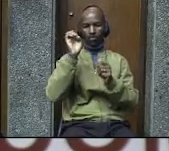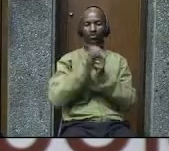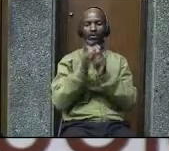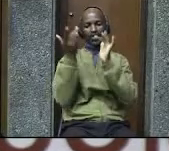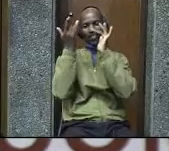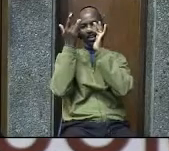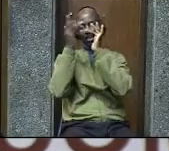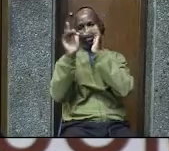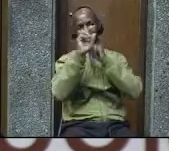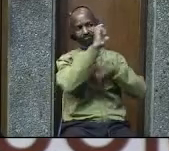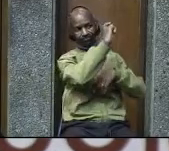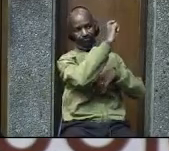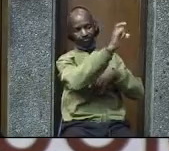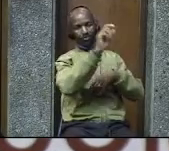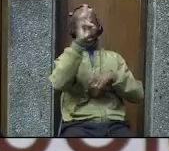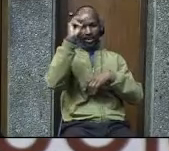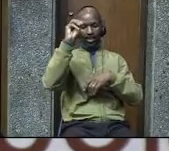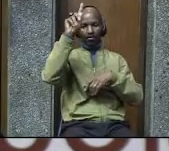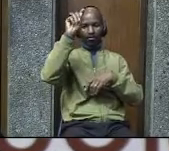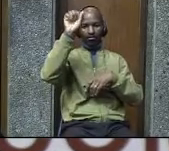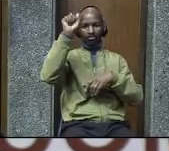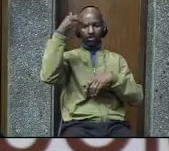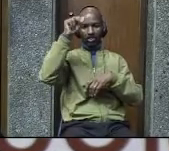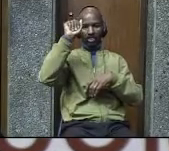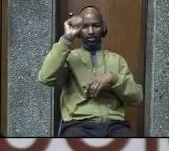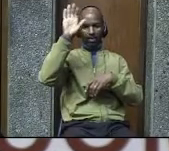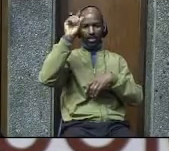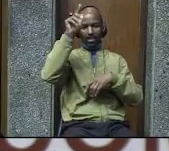Email ya kenai